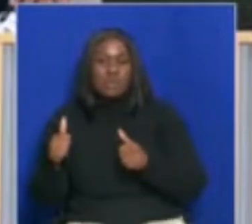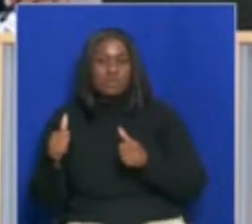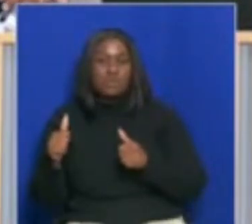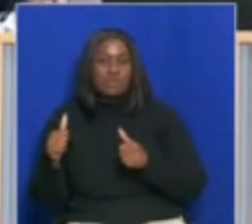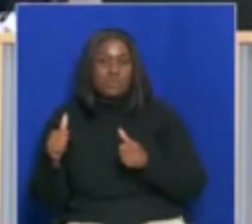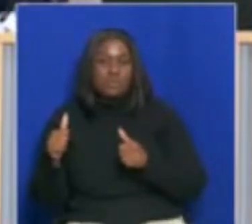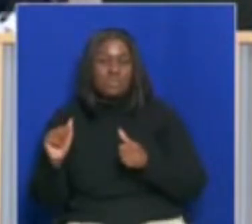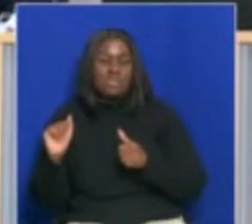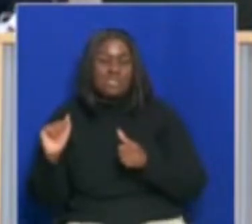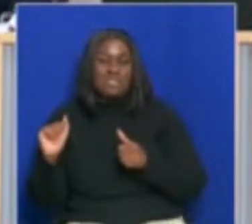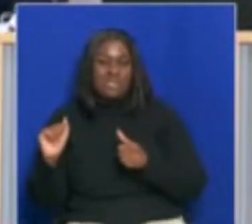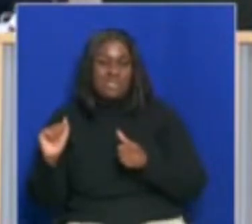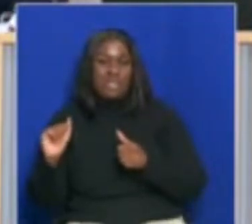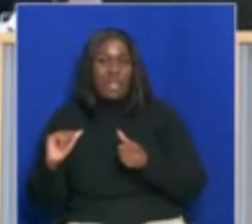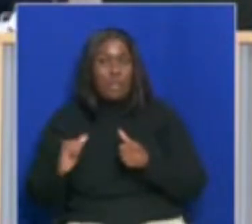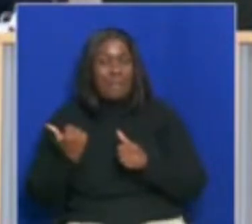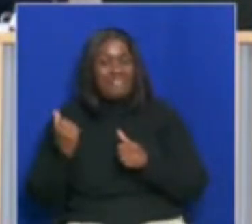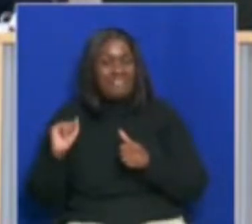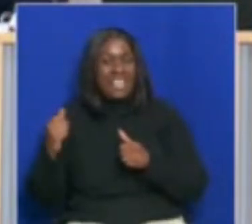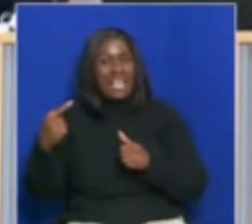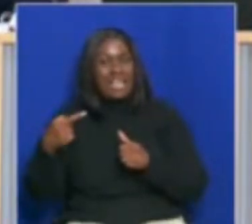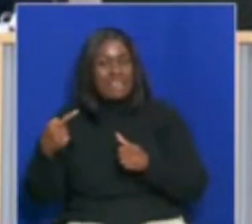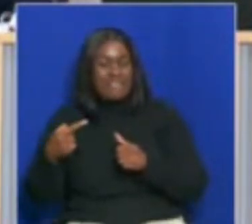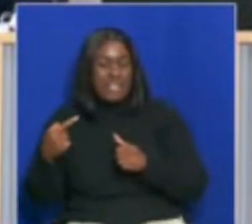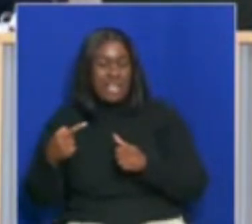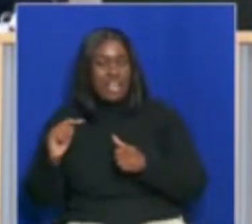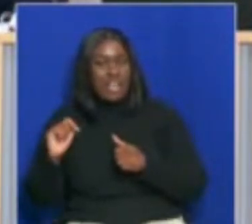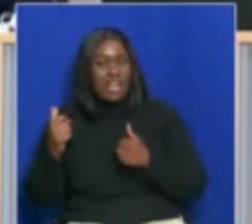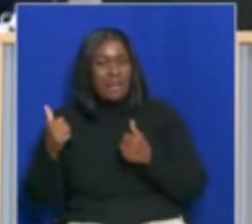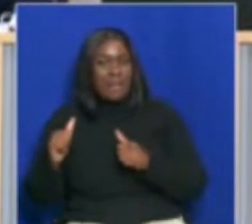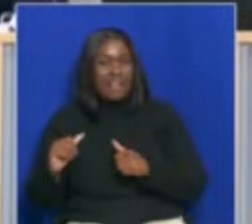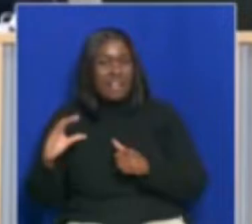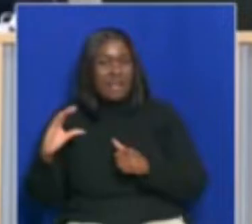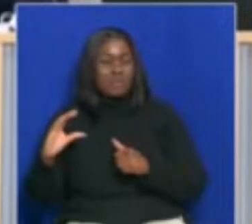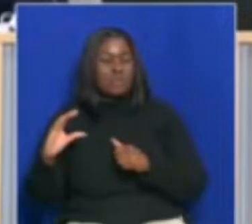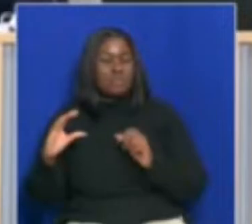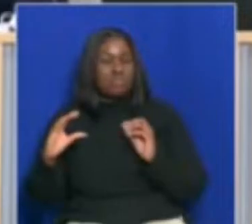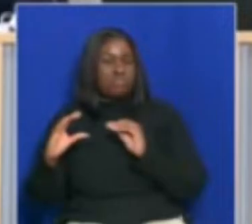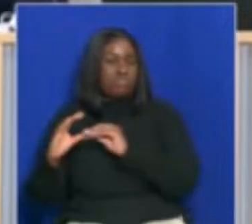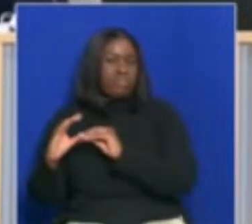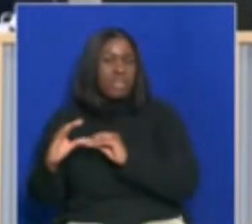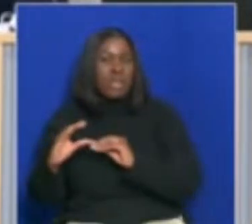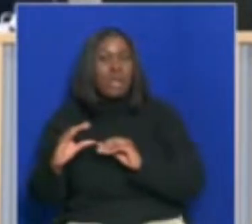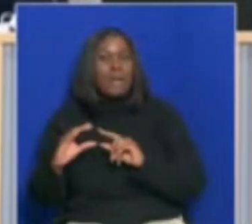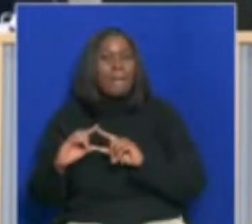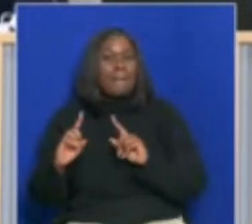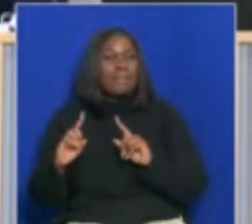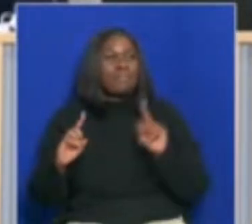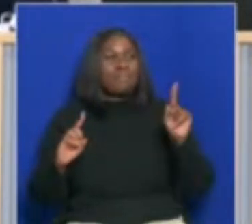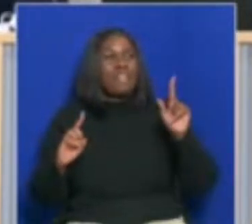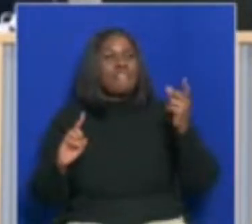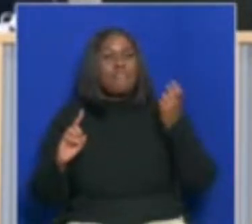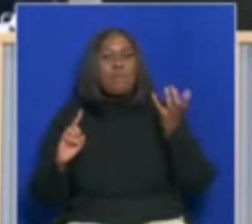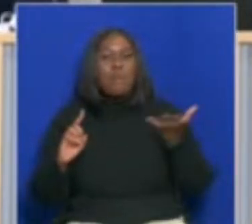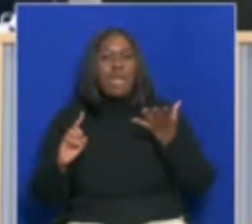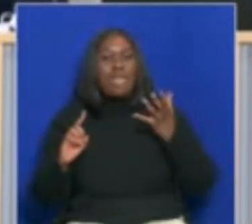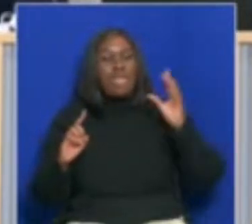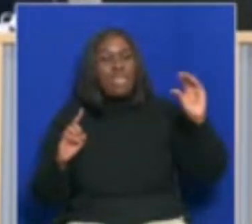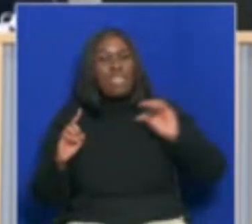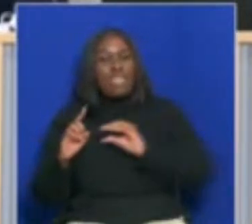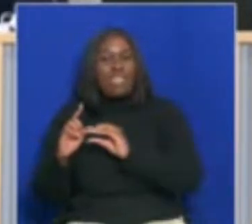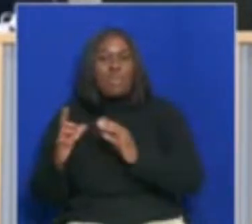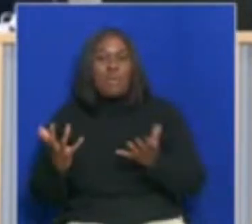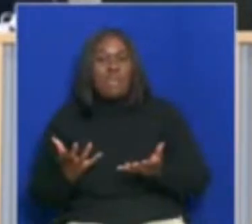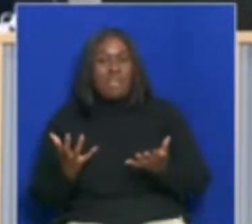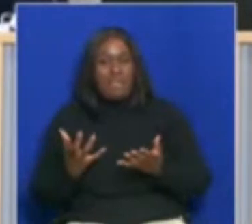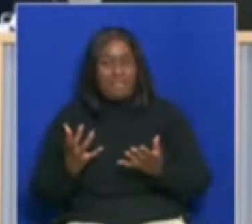Govender's bank accounts. What was not clear to me is who or what is the source of those funds. Did we